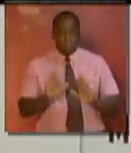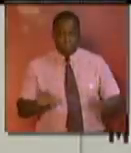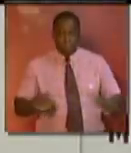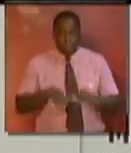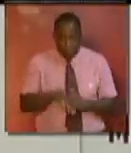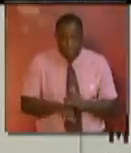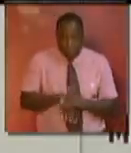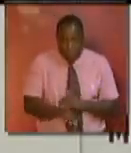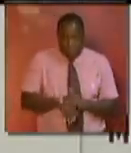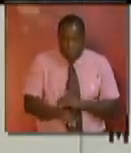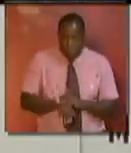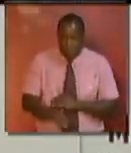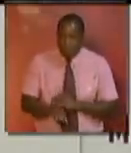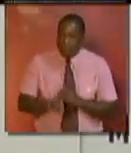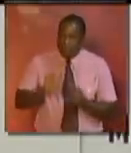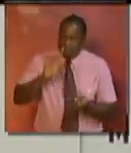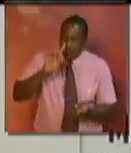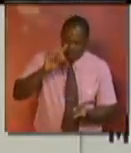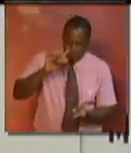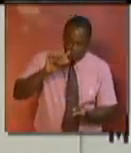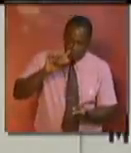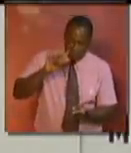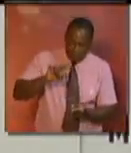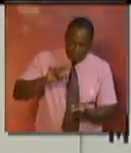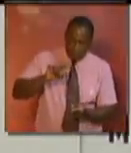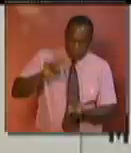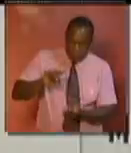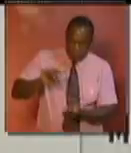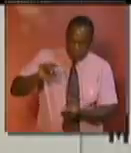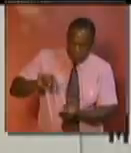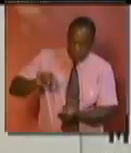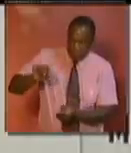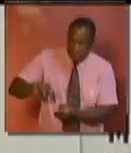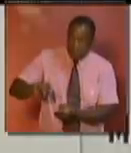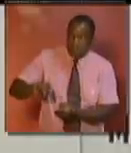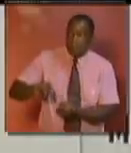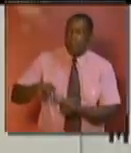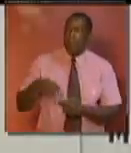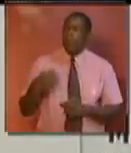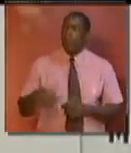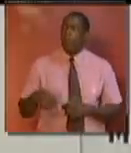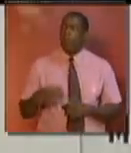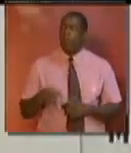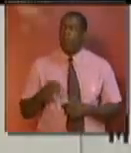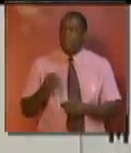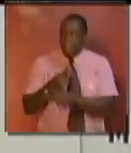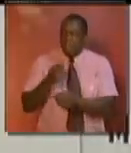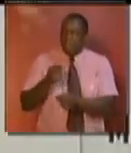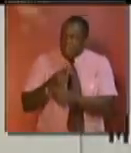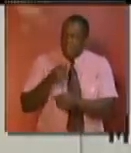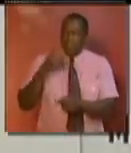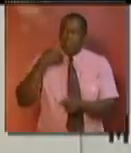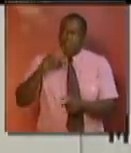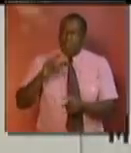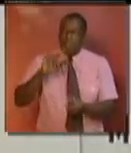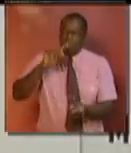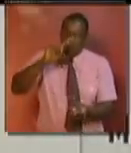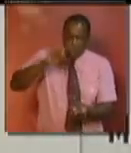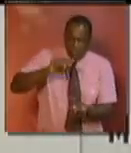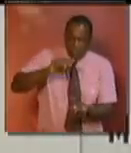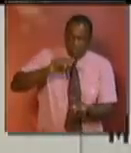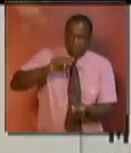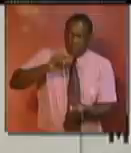few years, we actually continue to see that slight reduction on a yearly basis. Some years it may see an upward